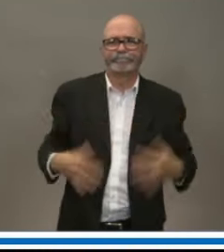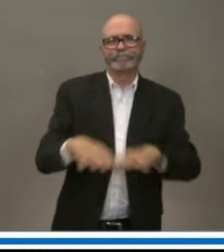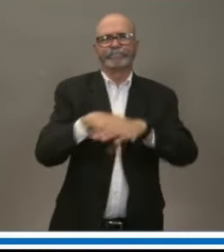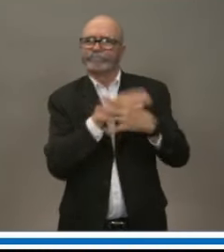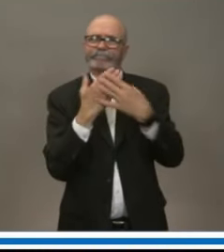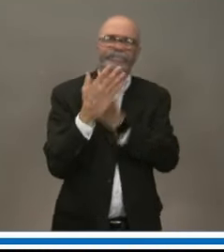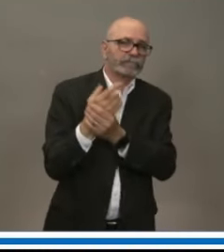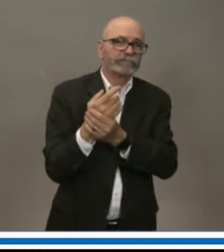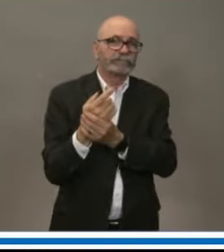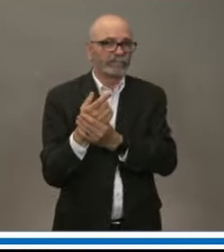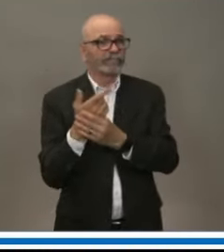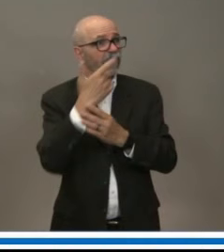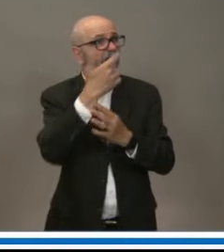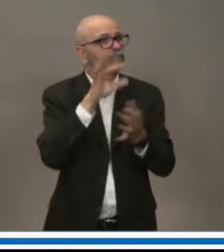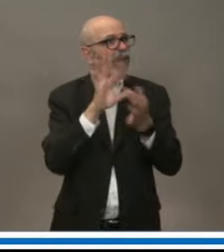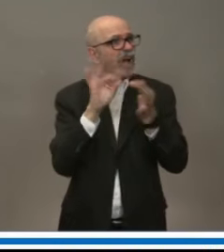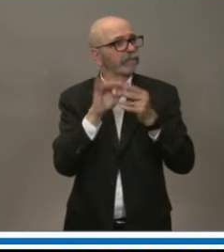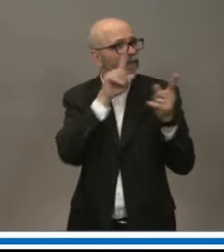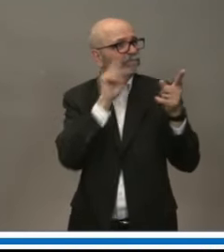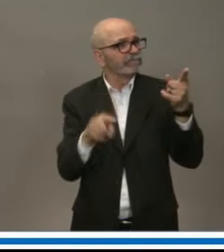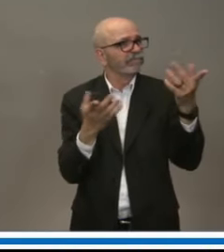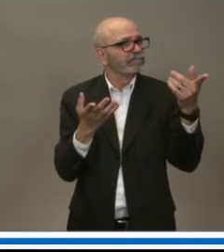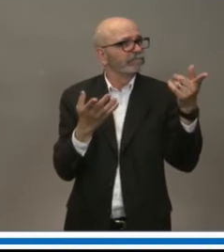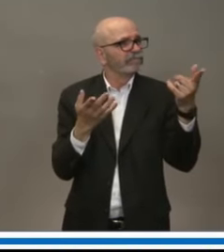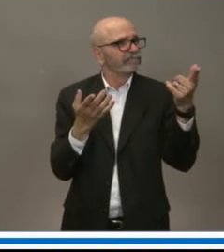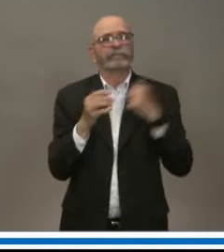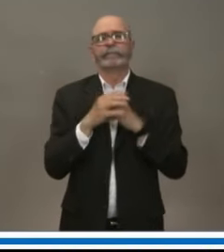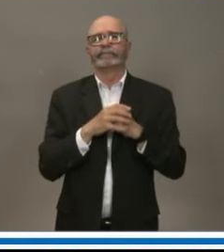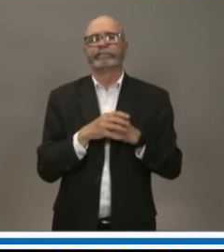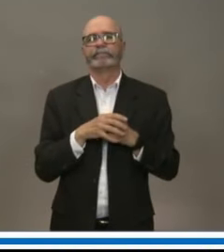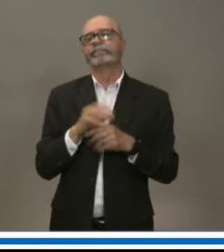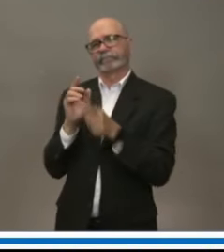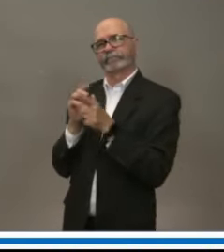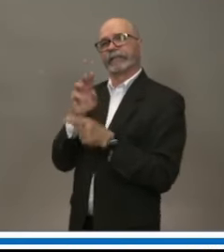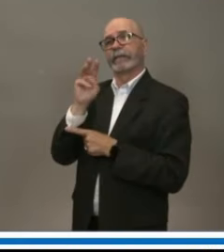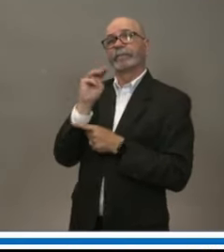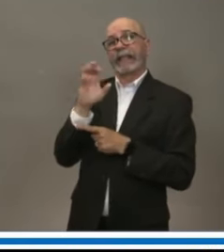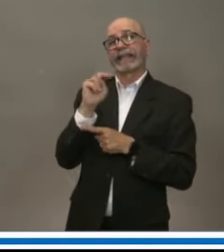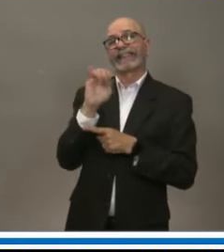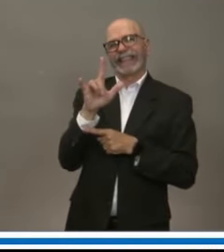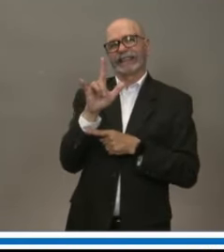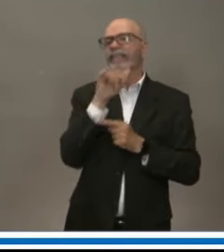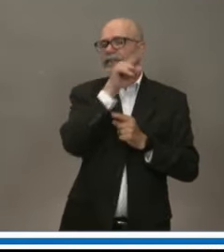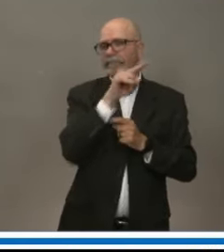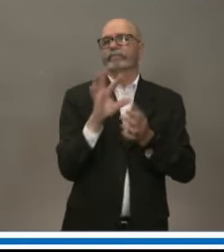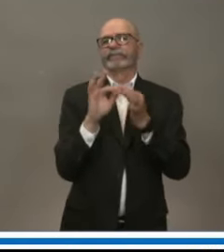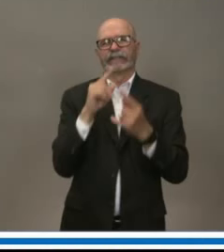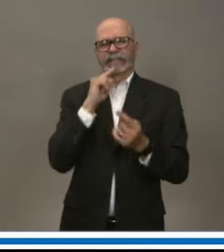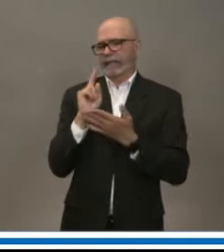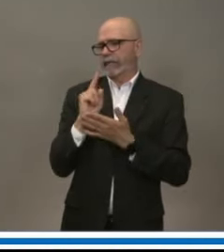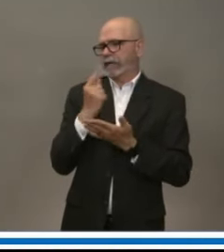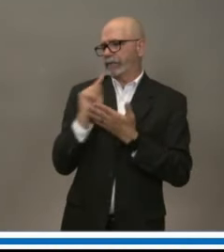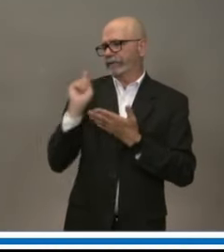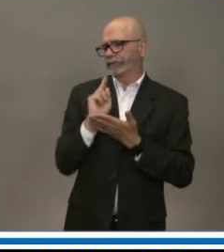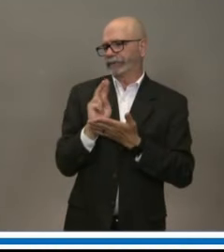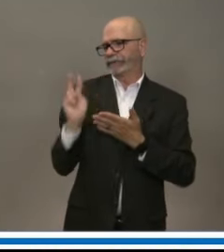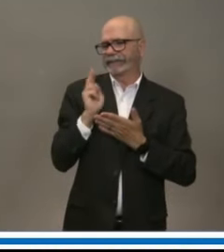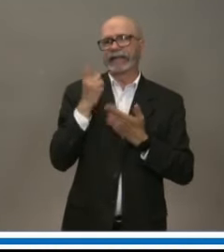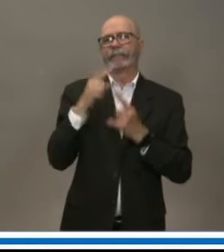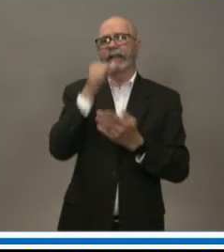workers in relation to this? Sure. That letter was reissued today. It was issued a few weeks ago. We've